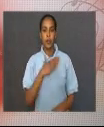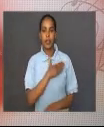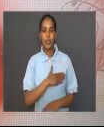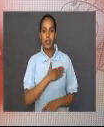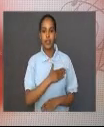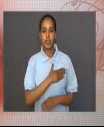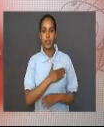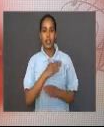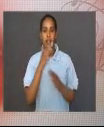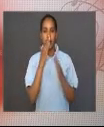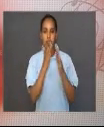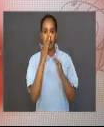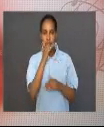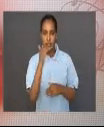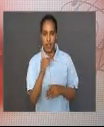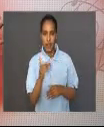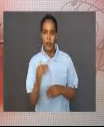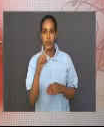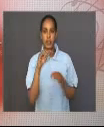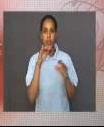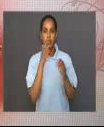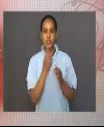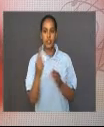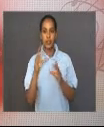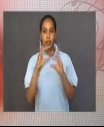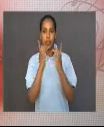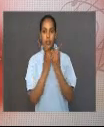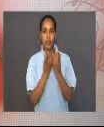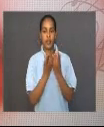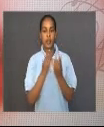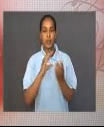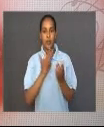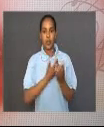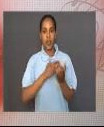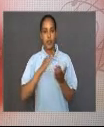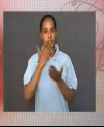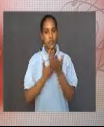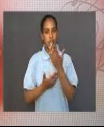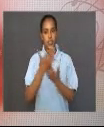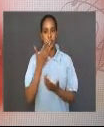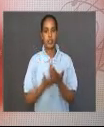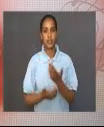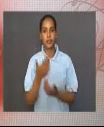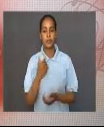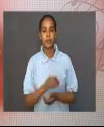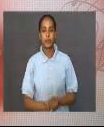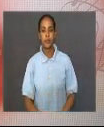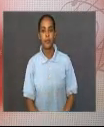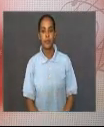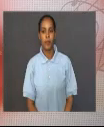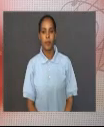Please label each part of the cell that we have discussed,